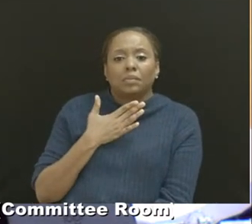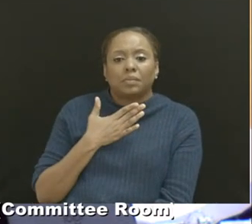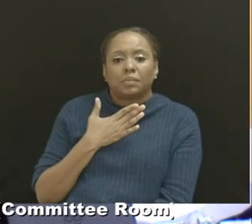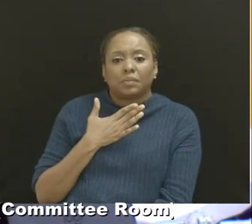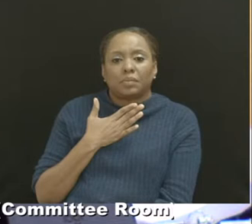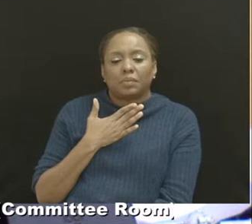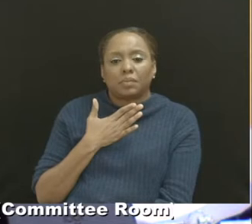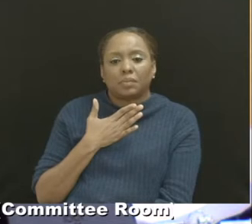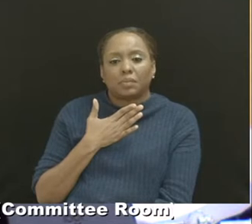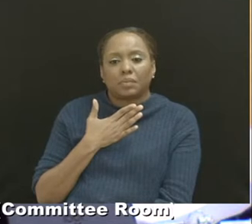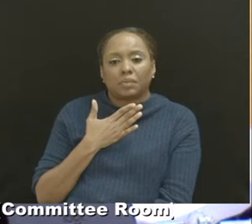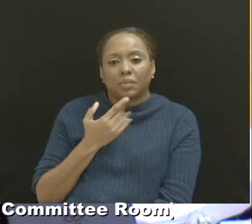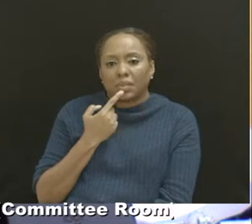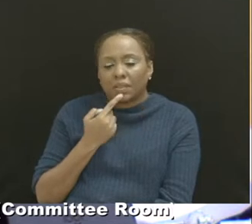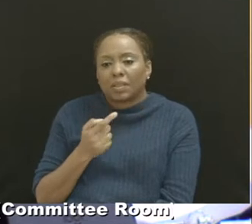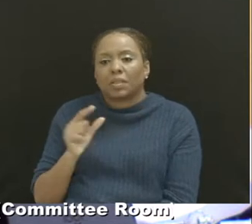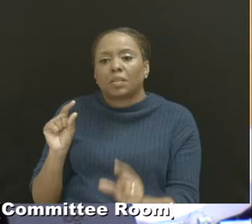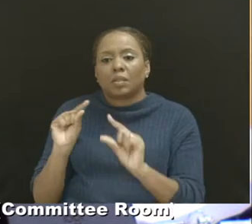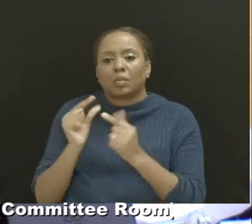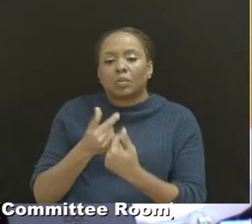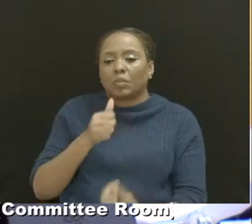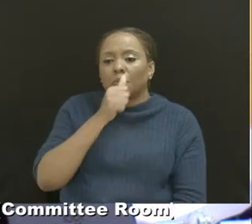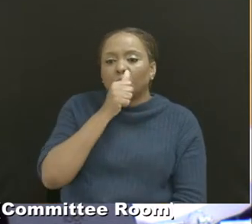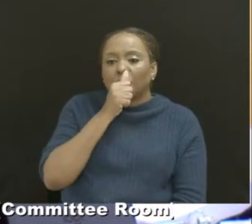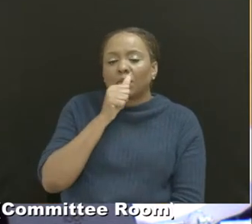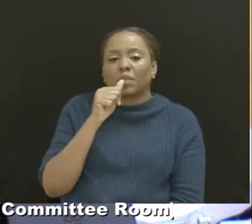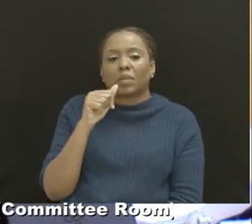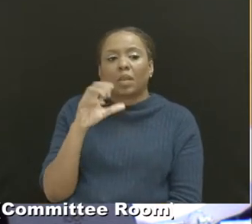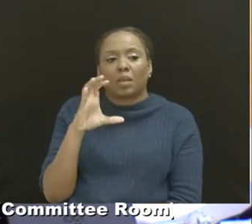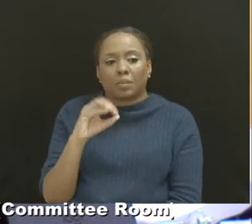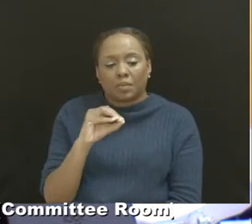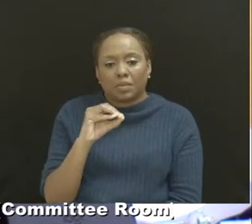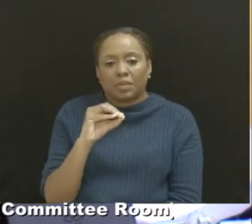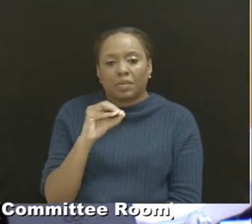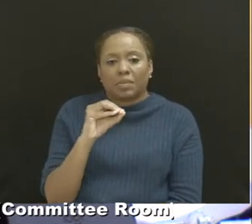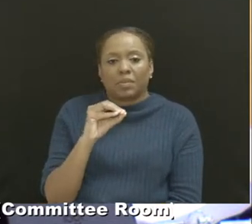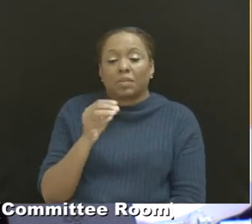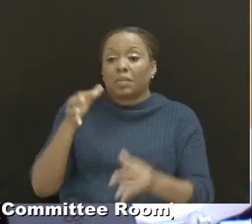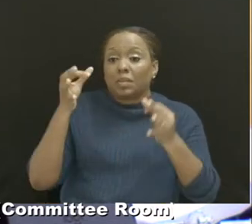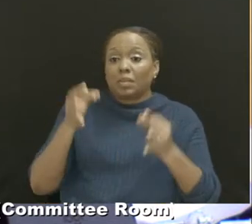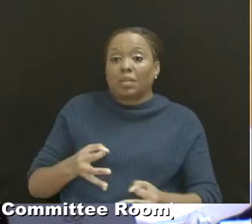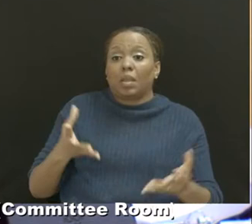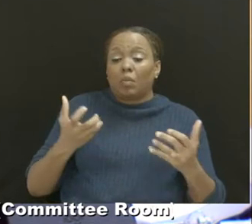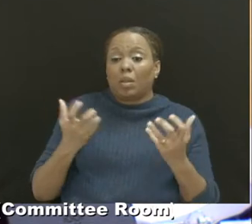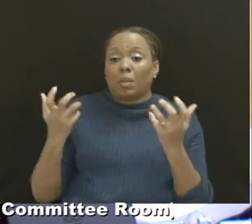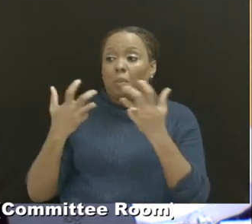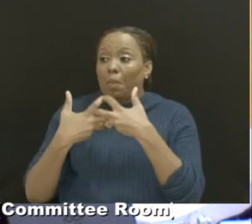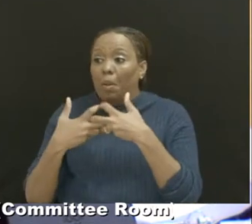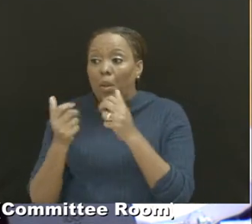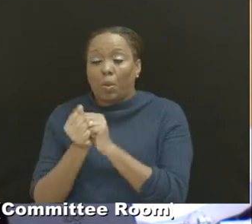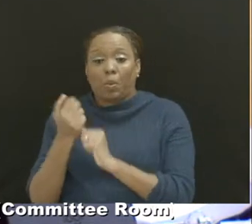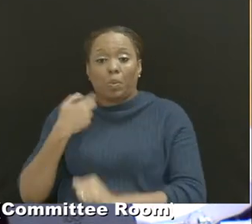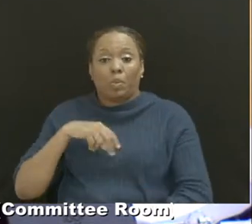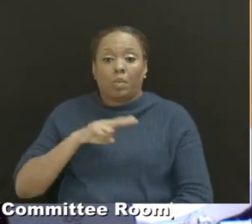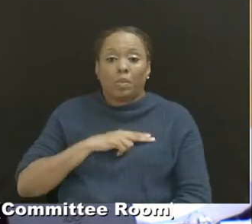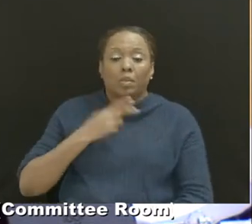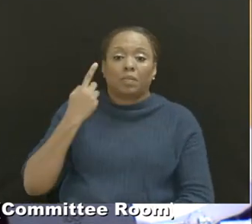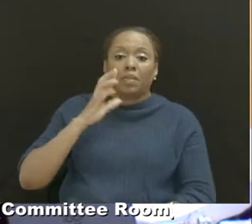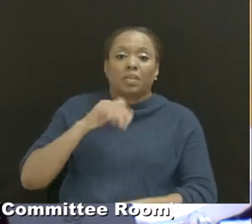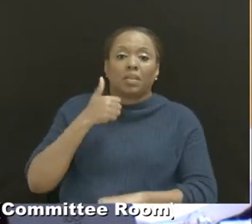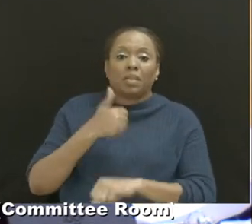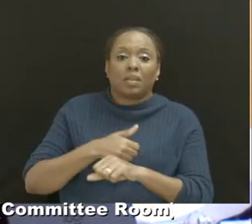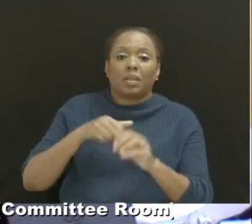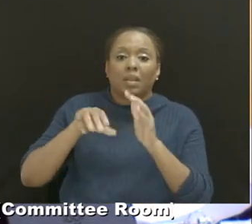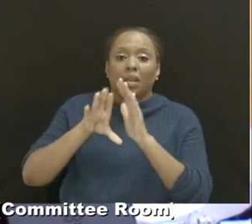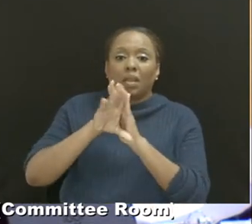there are a group of private entities and companies who decided that they want to partner with us in terms of providing cameras free of